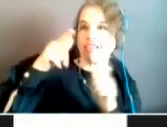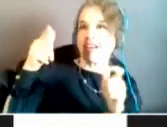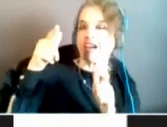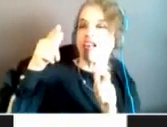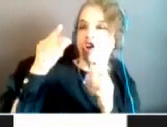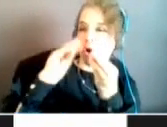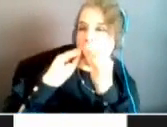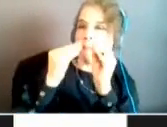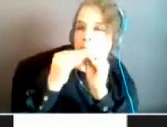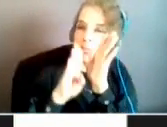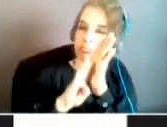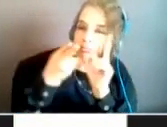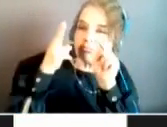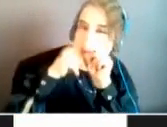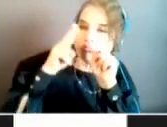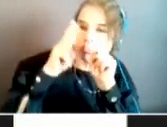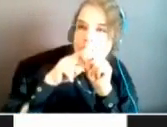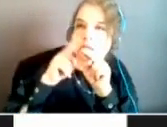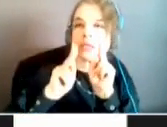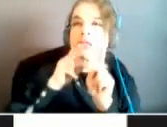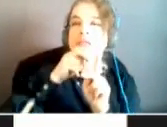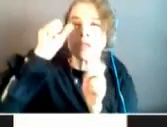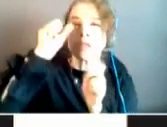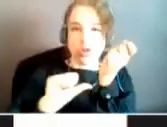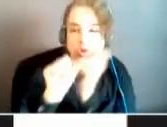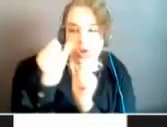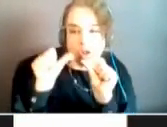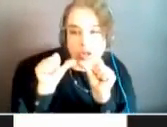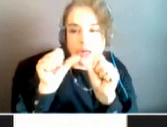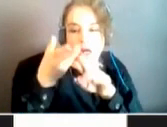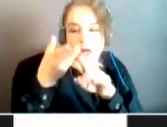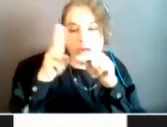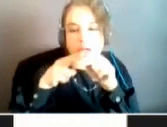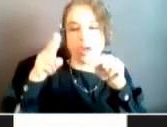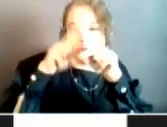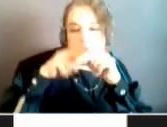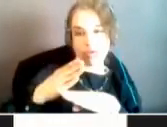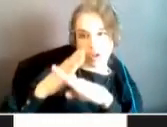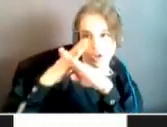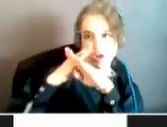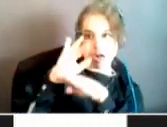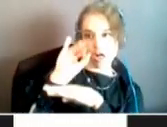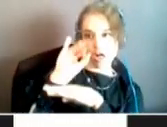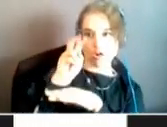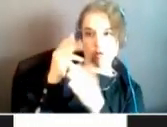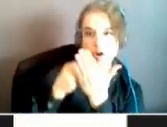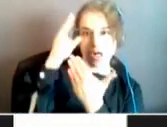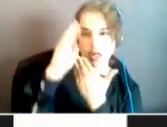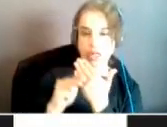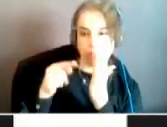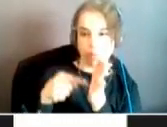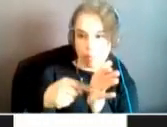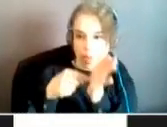youth. As the population ages, suicide may continue to increase unless prevention and intervention programs are implemented.